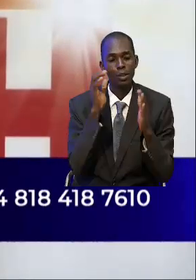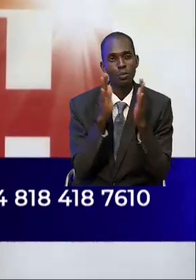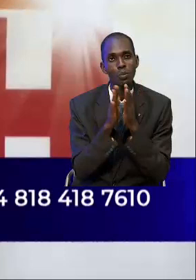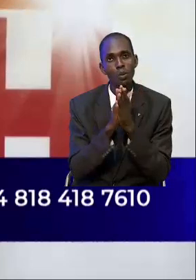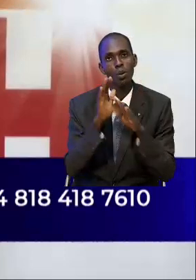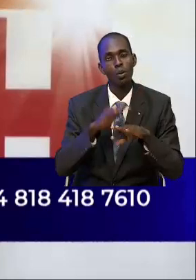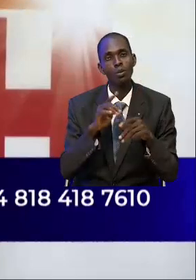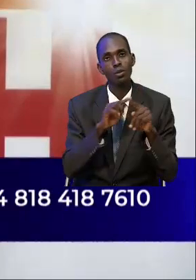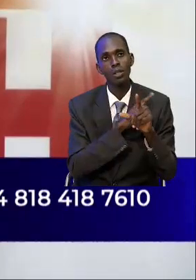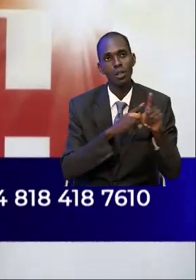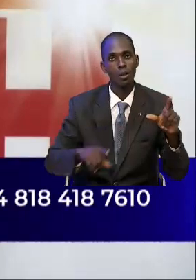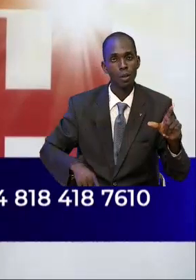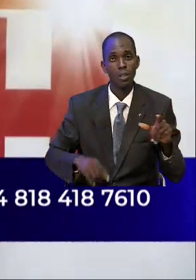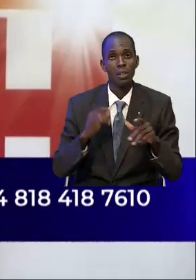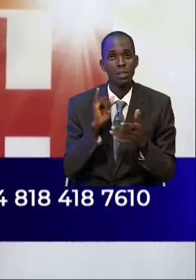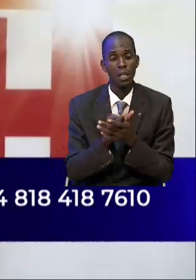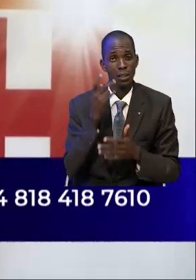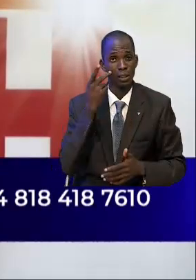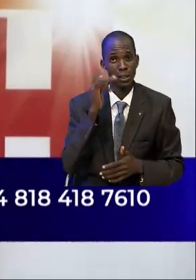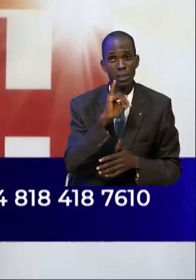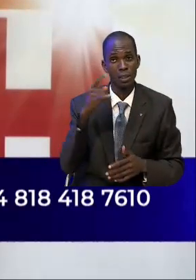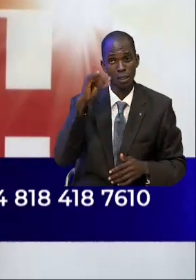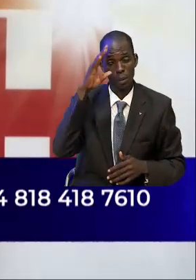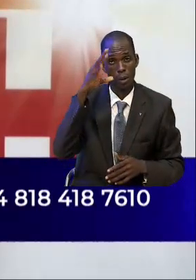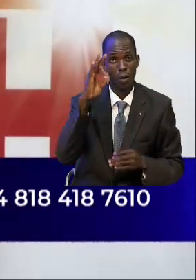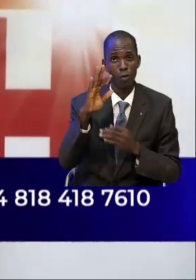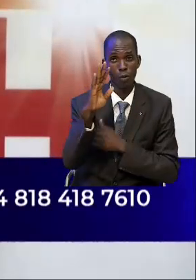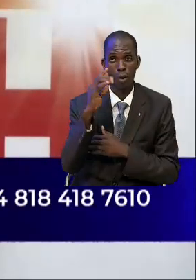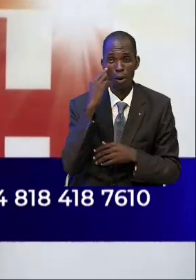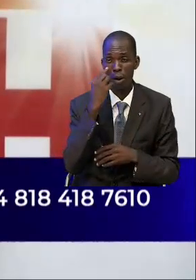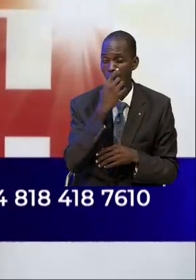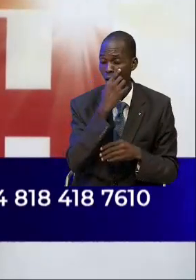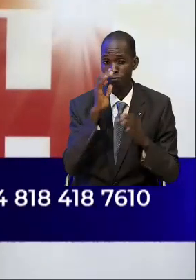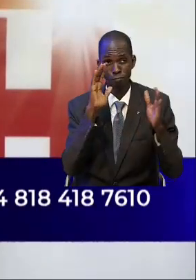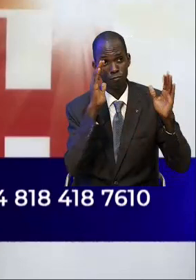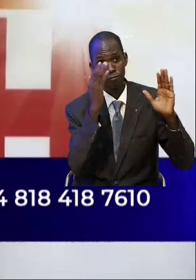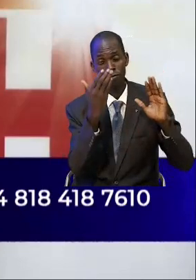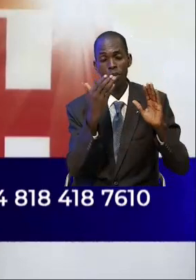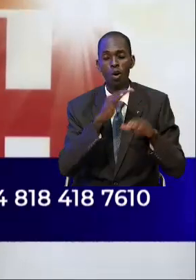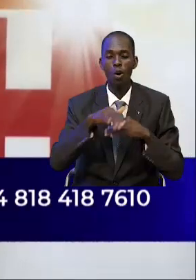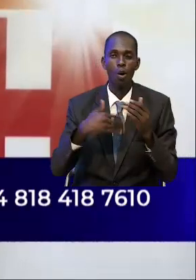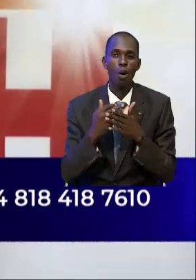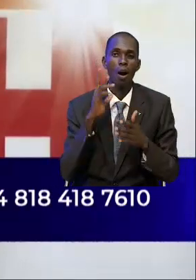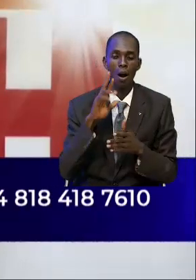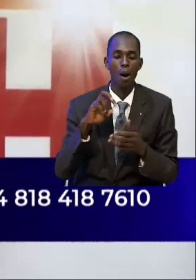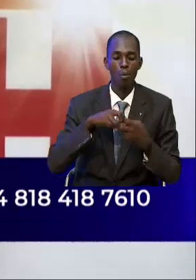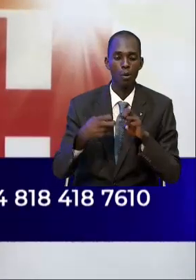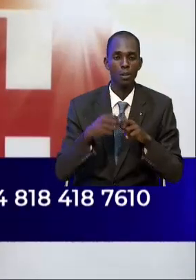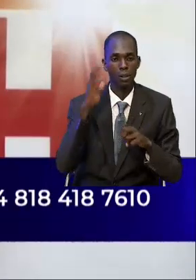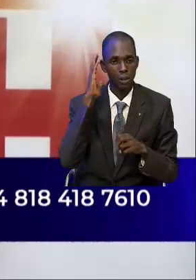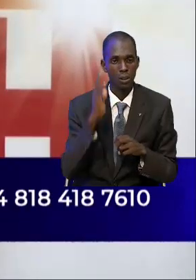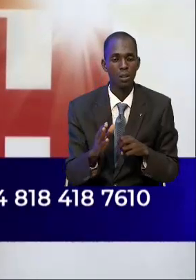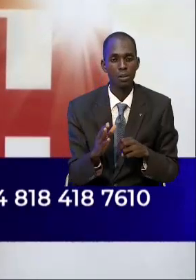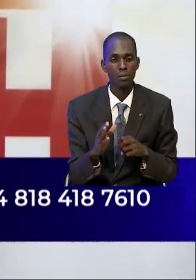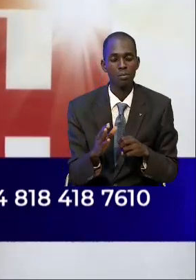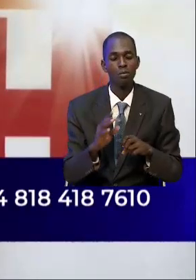for service because I prayed unto God that only seeing the man of God eye to eye,